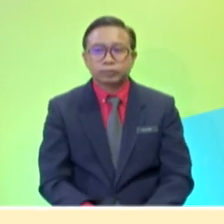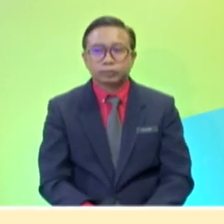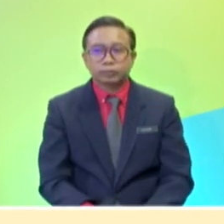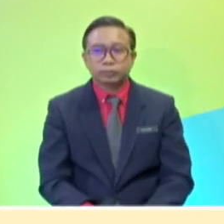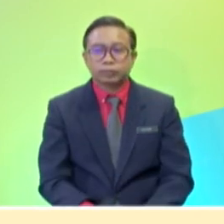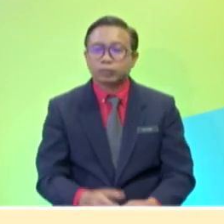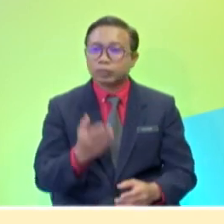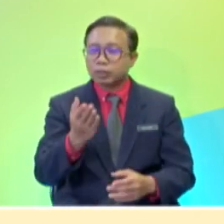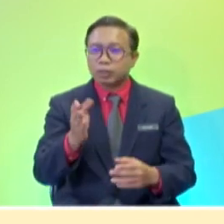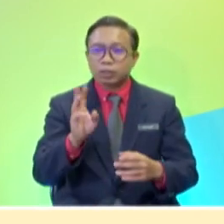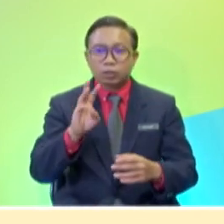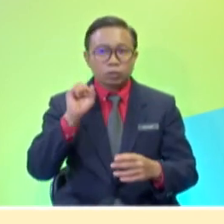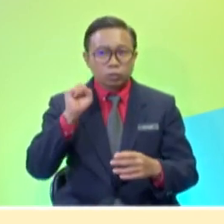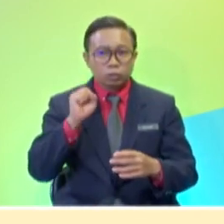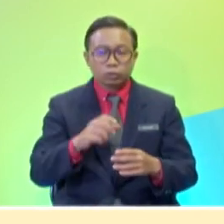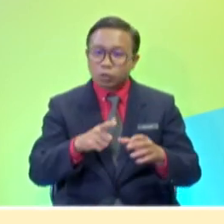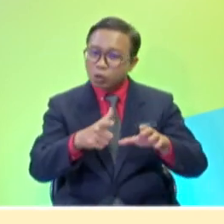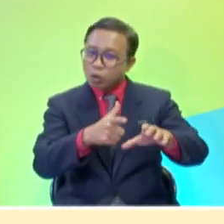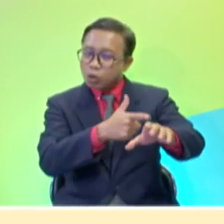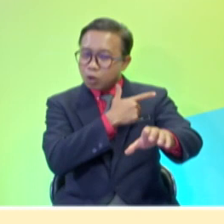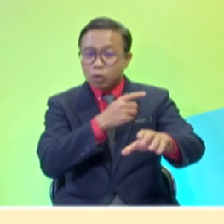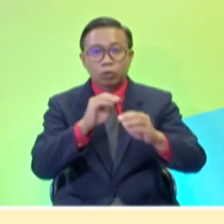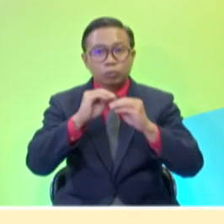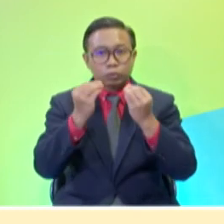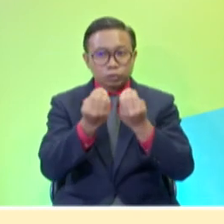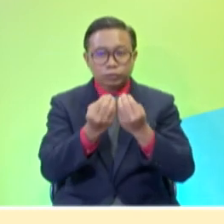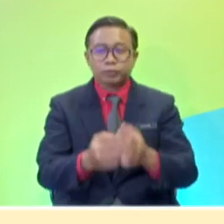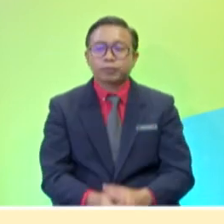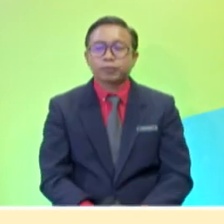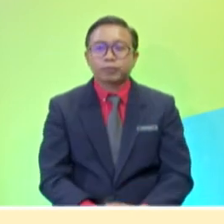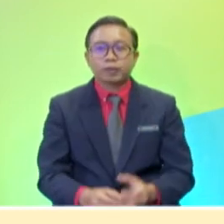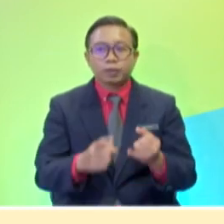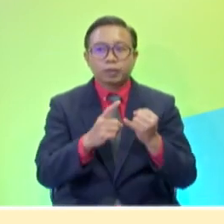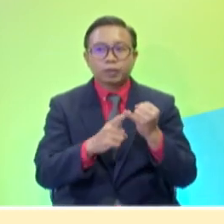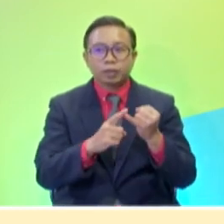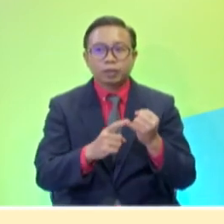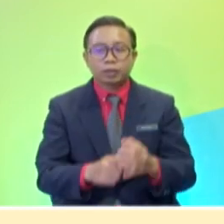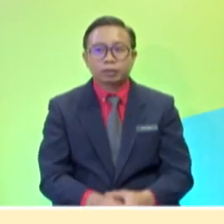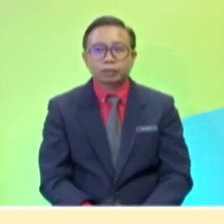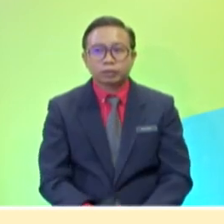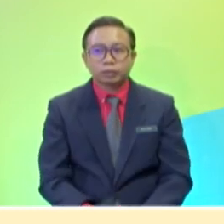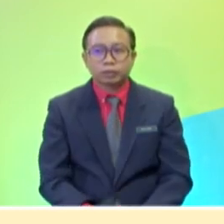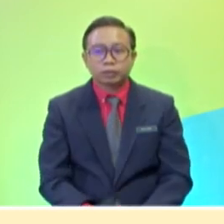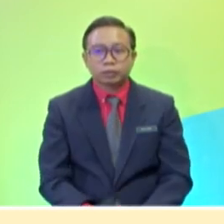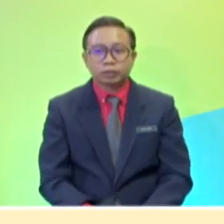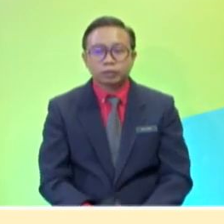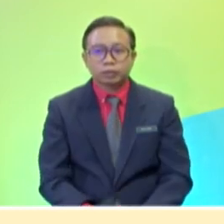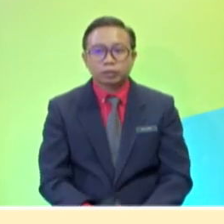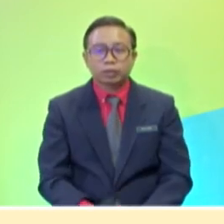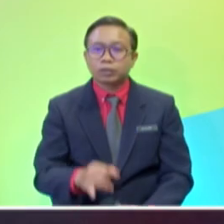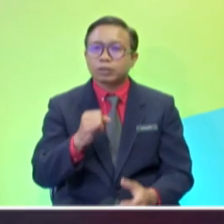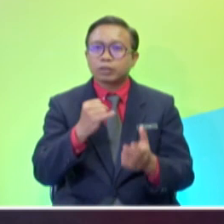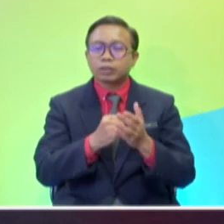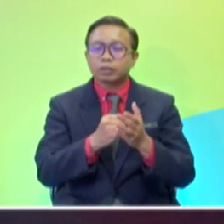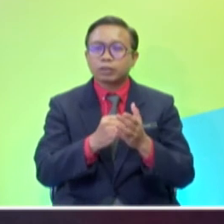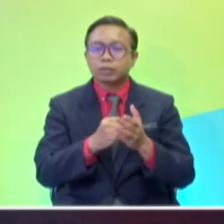There was a really long queue for the museum. Correct. And the last one. From you, And the Shafiqa. last one, I'll do this really quick. It's a really